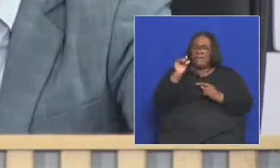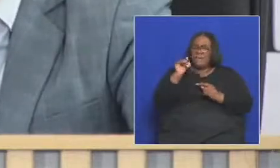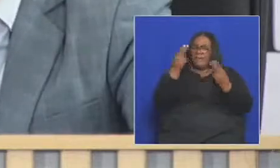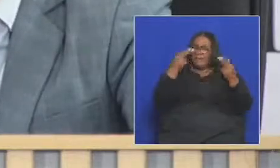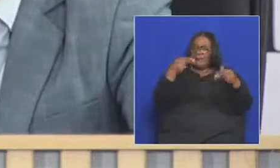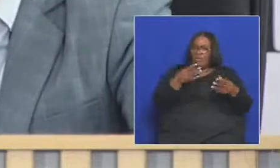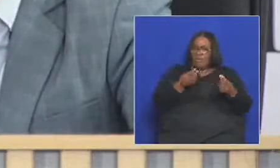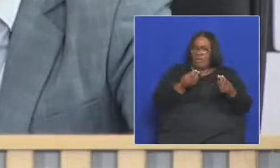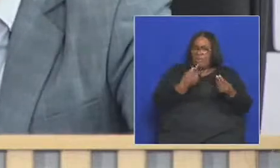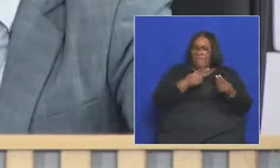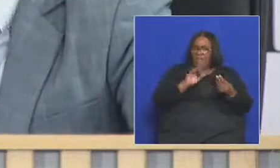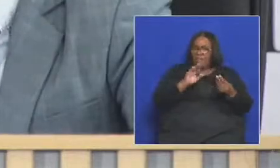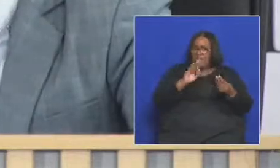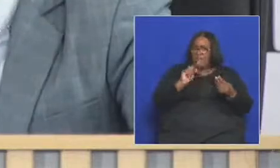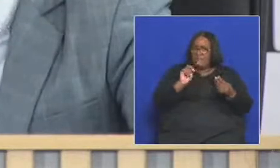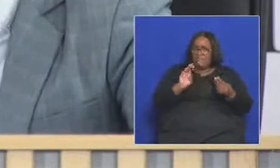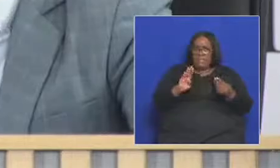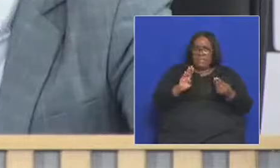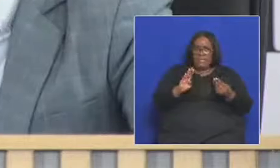You haven't written it down here.